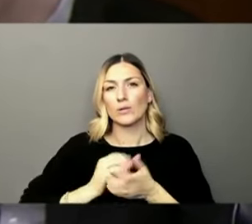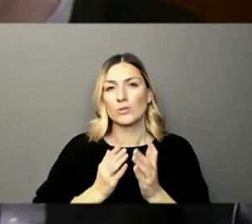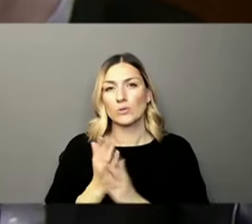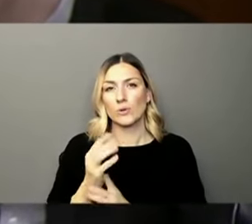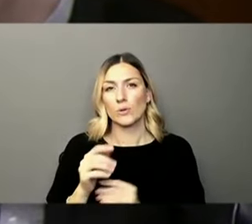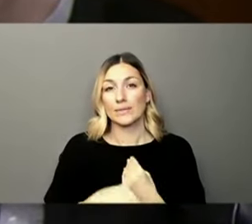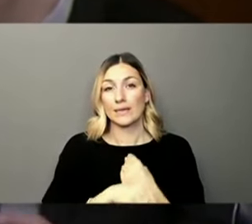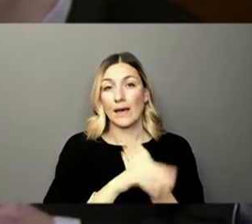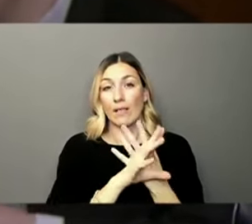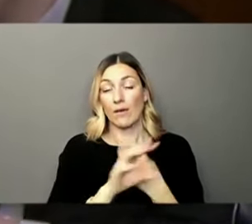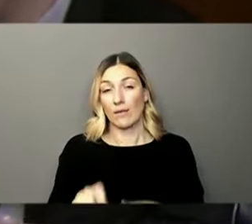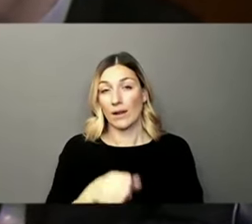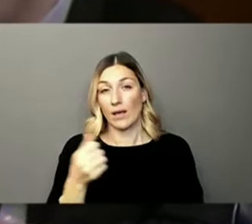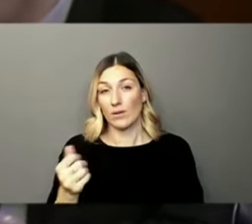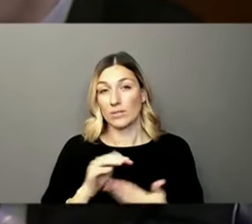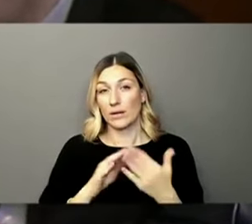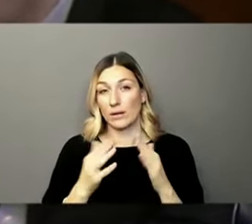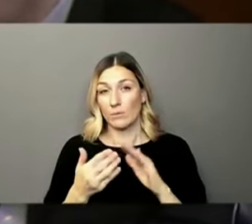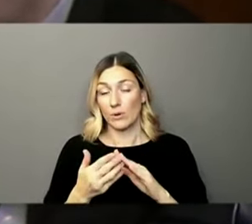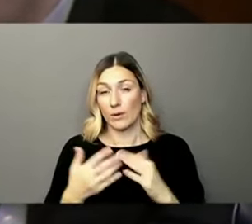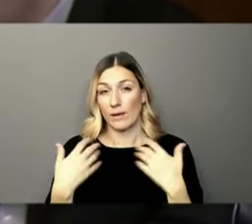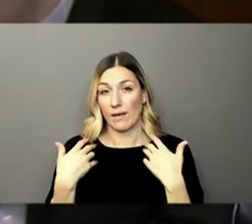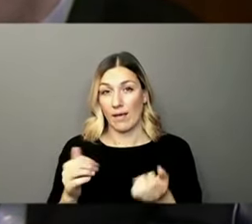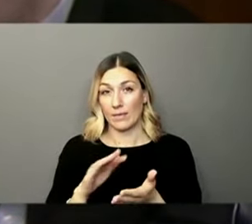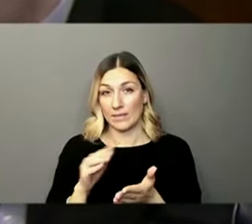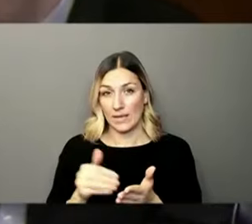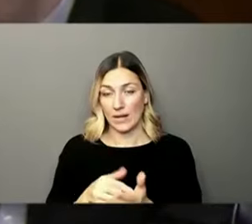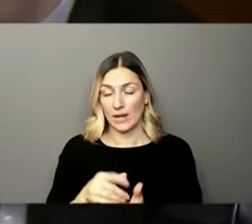and others in our community health centers. Sure.